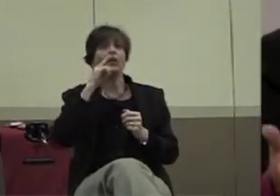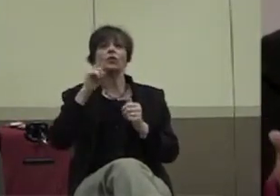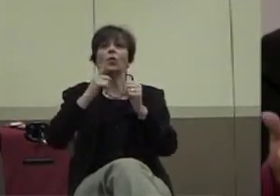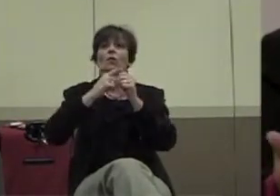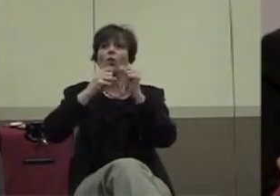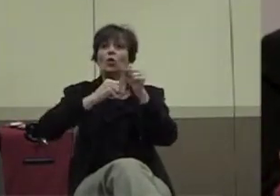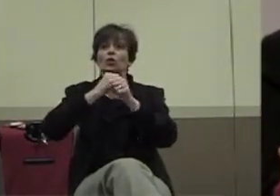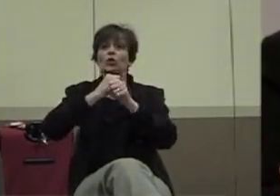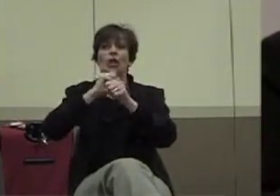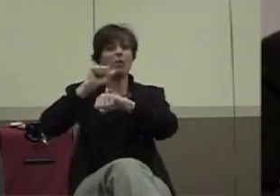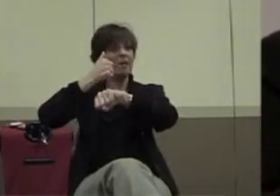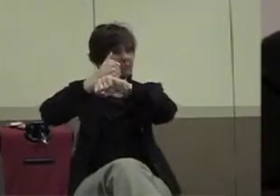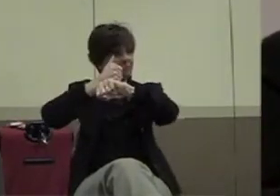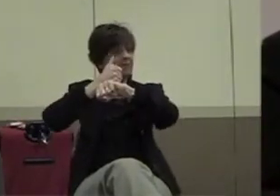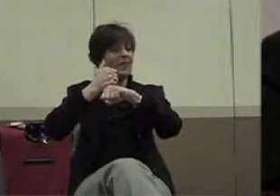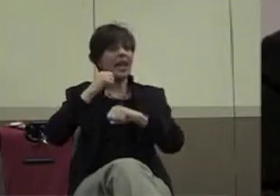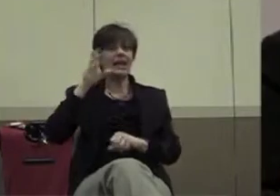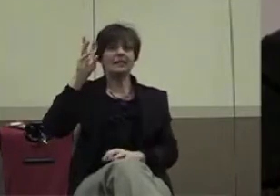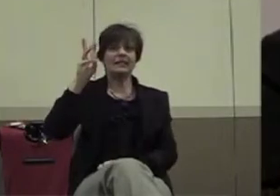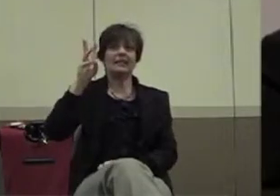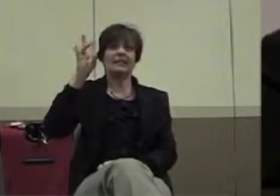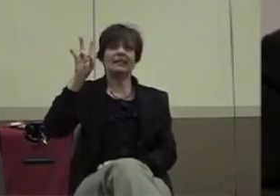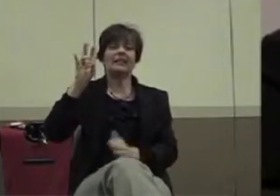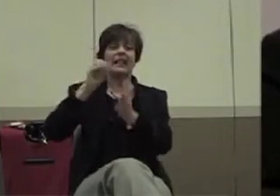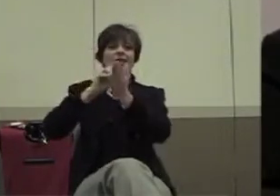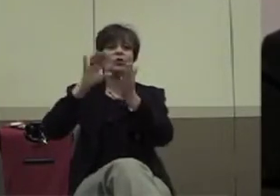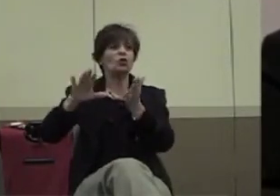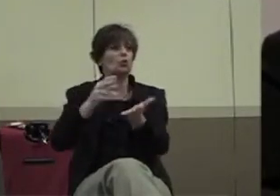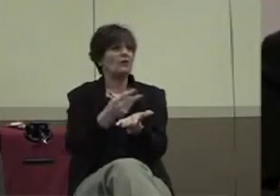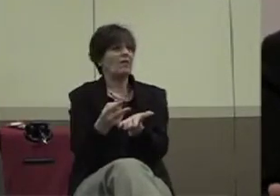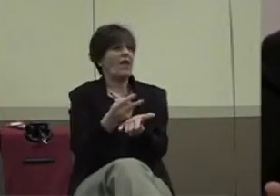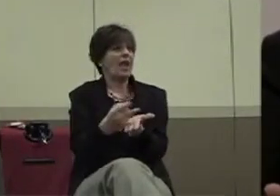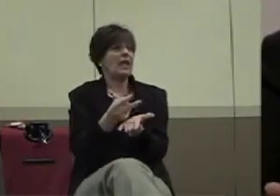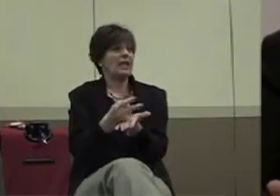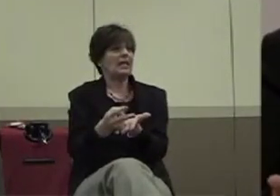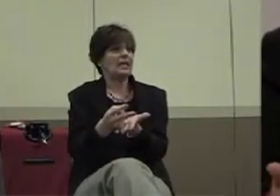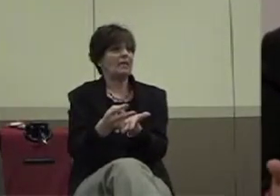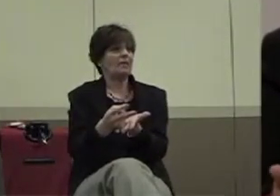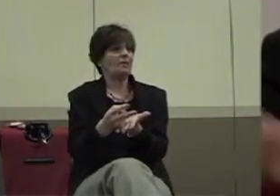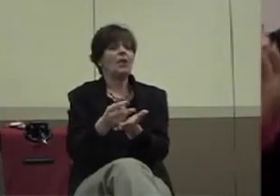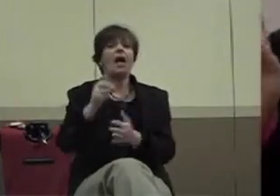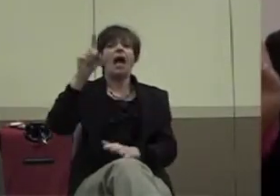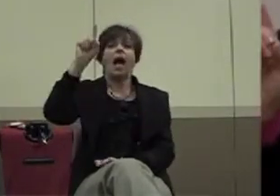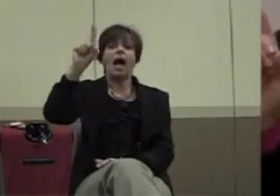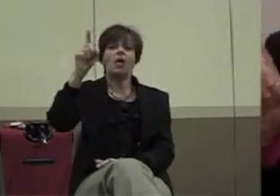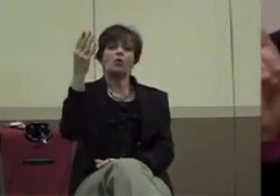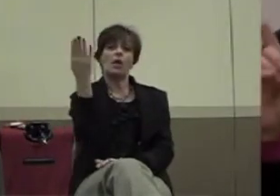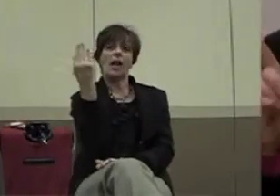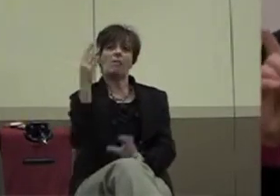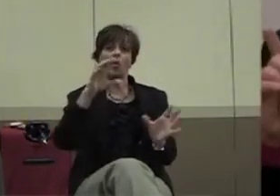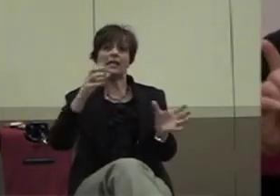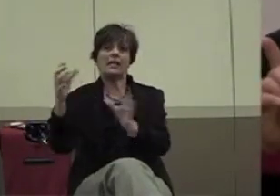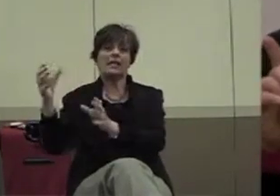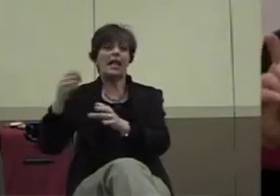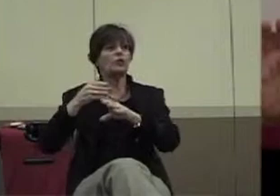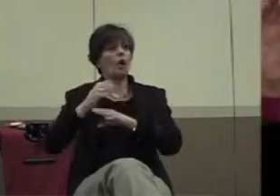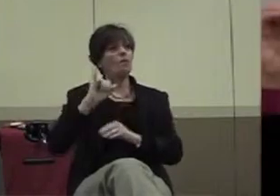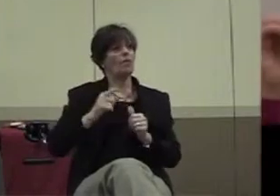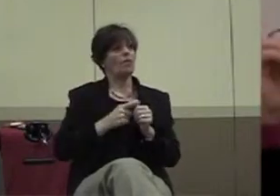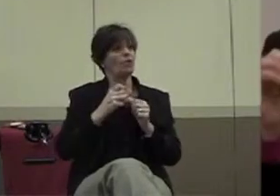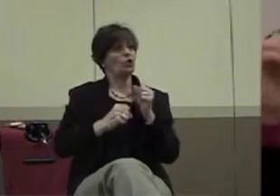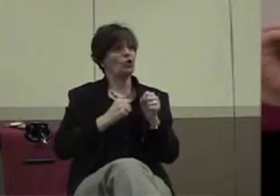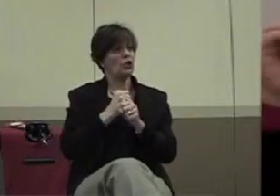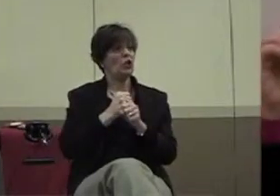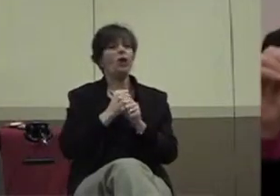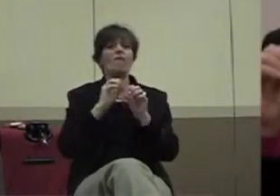had 67 students failing 114 classes. After their first year of implementation, they